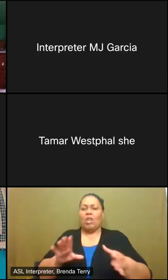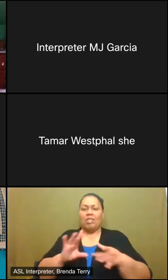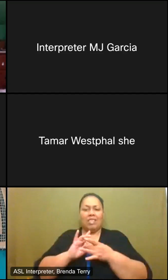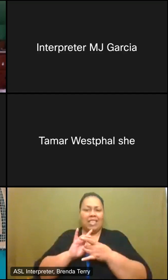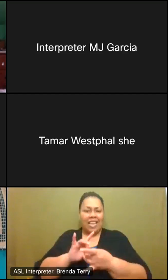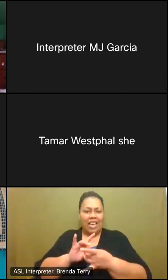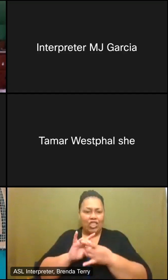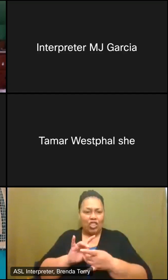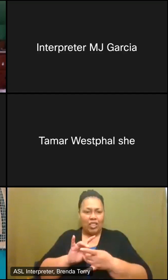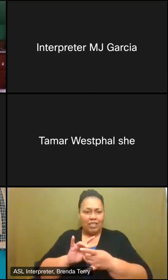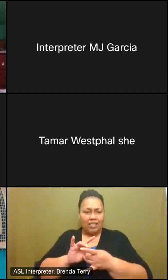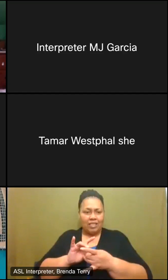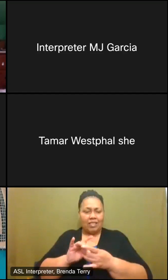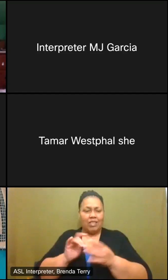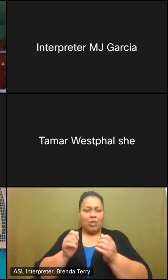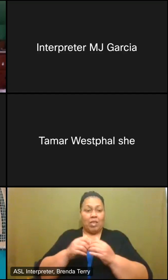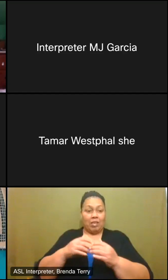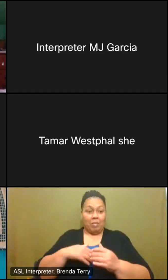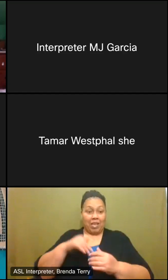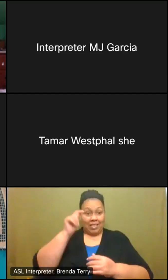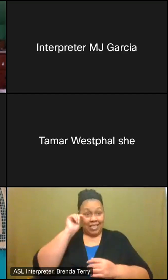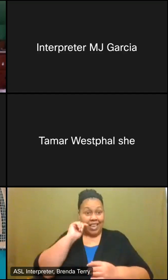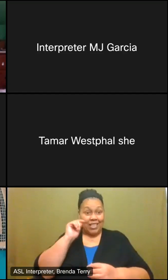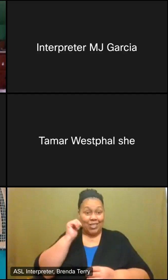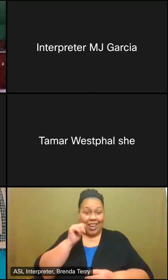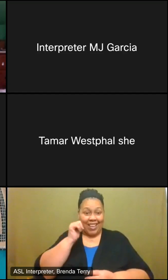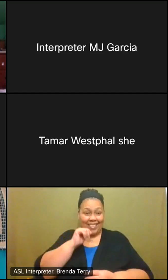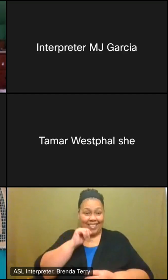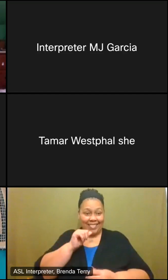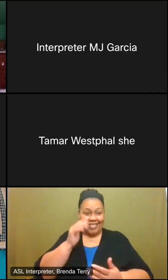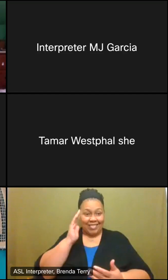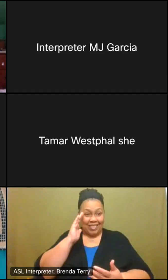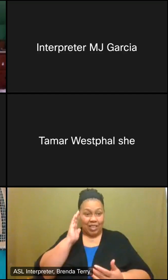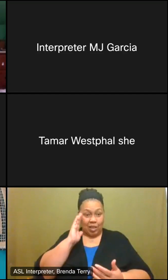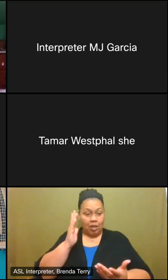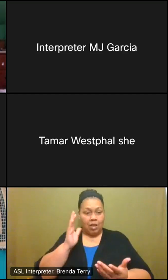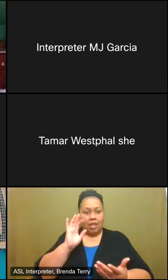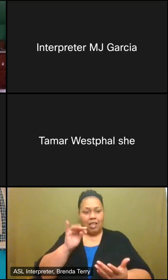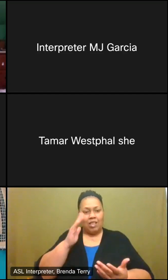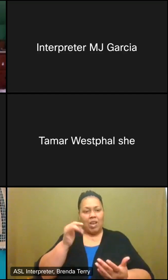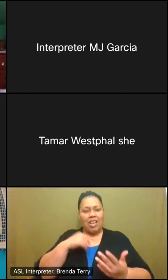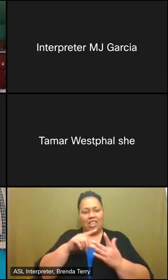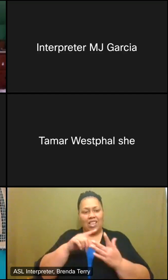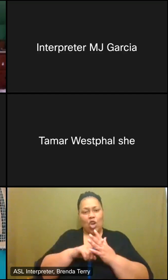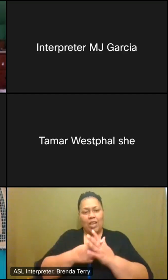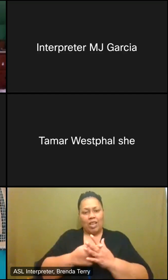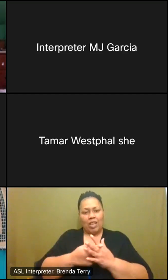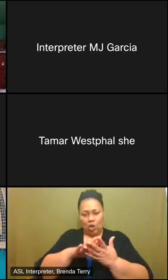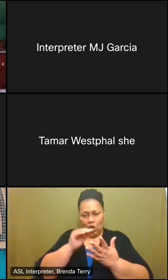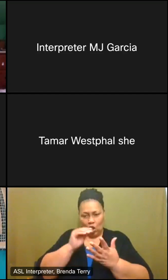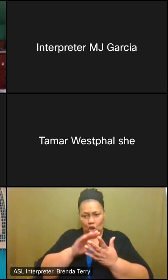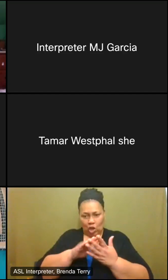have with my teenage girl, And so that's why I started learning